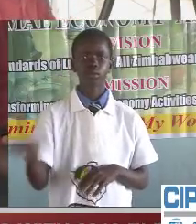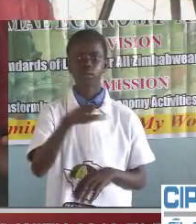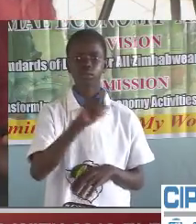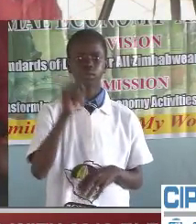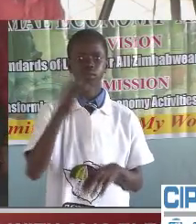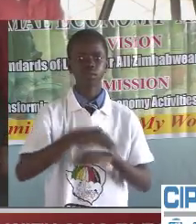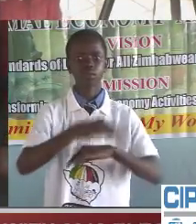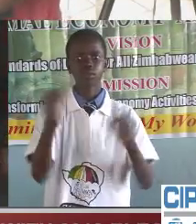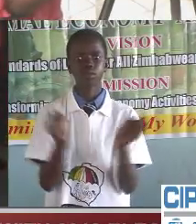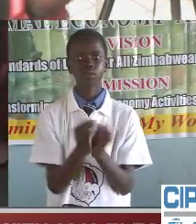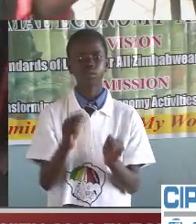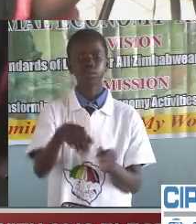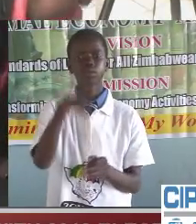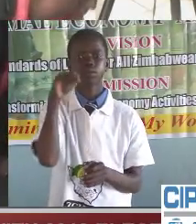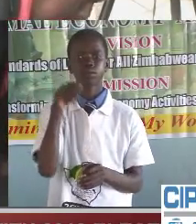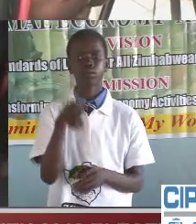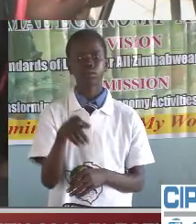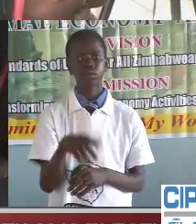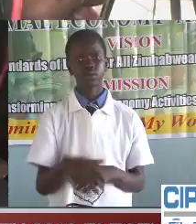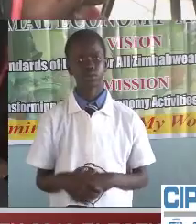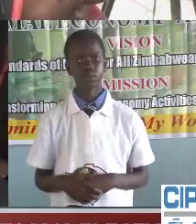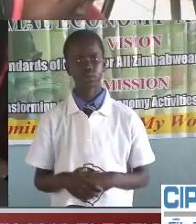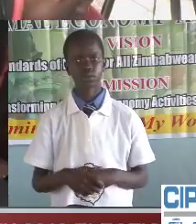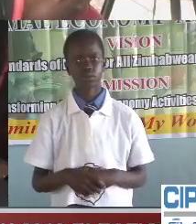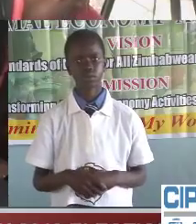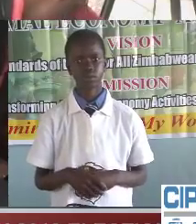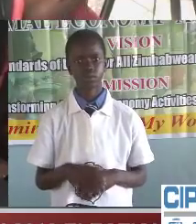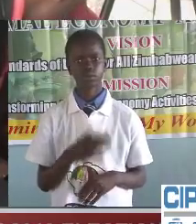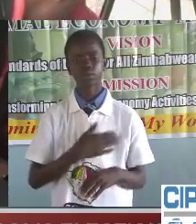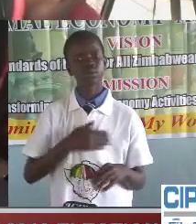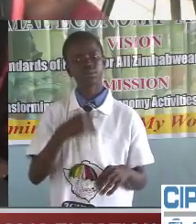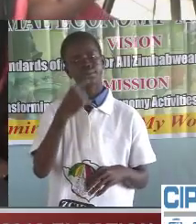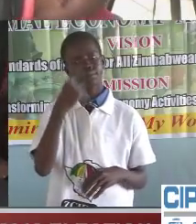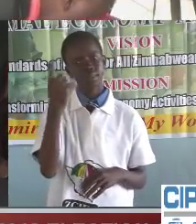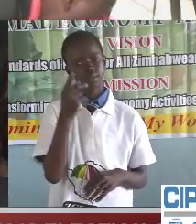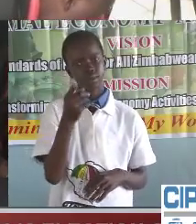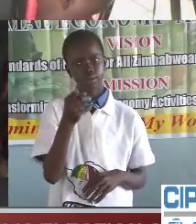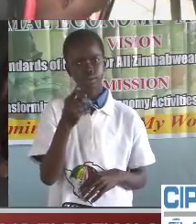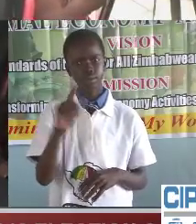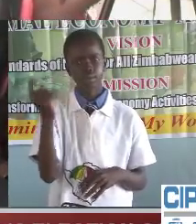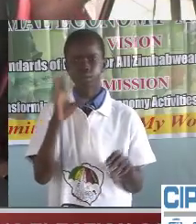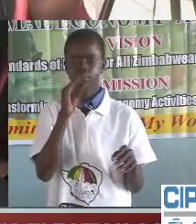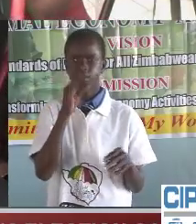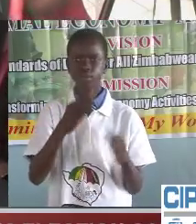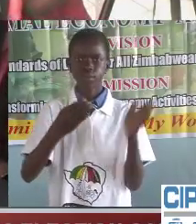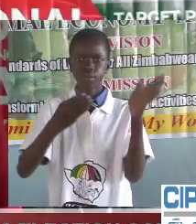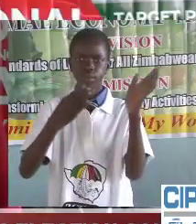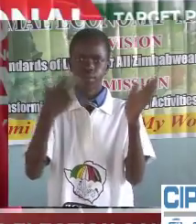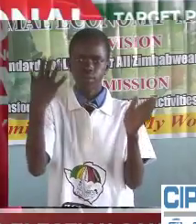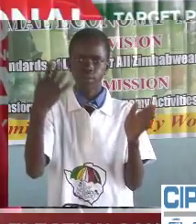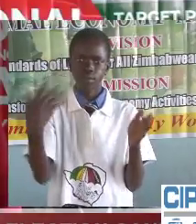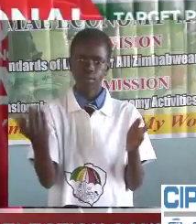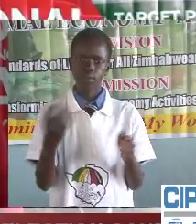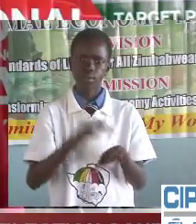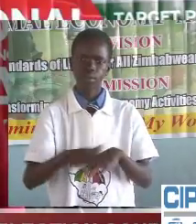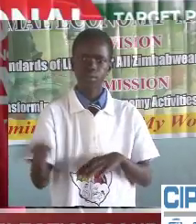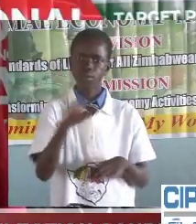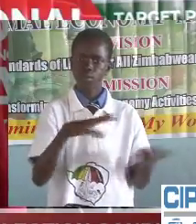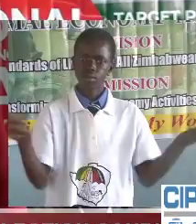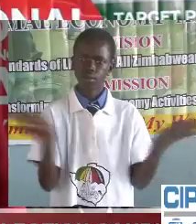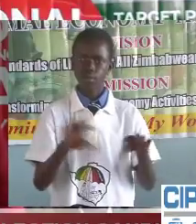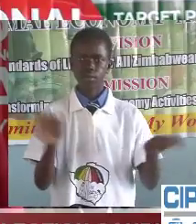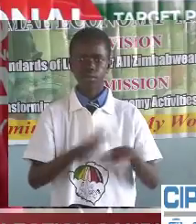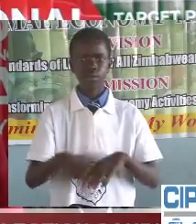working population of Zimbabwe. Tinogona kuita 95% wevanhu vari kushanda muno